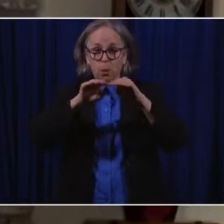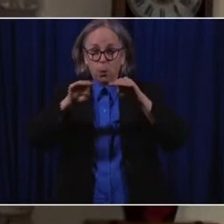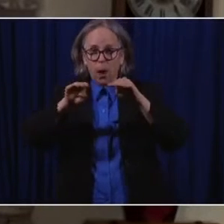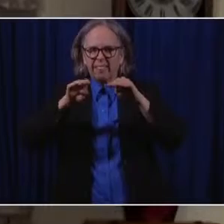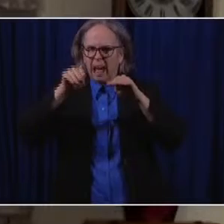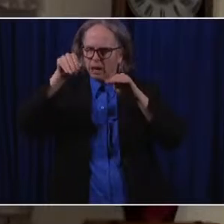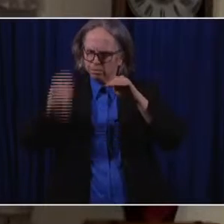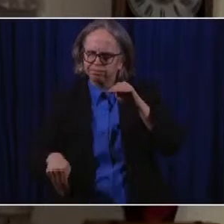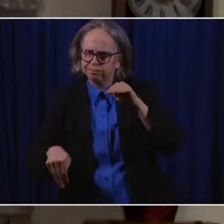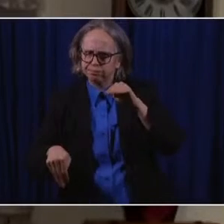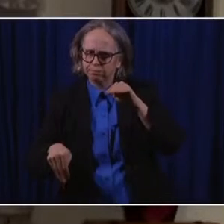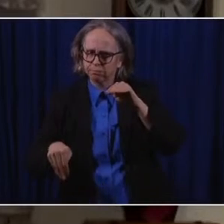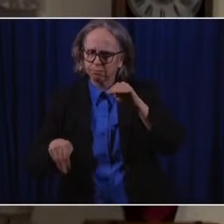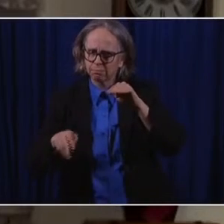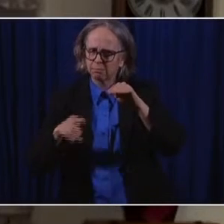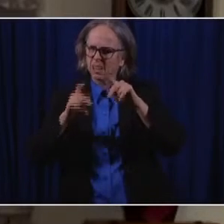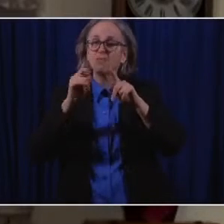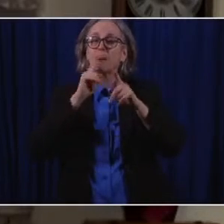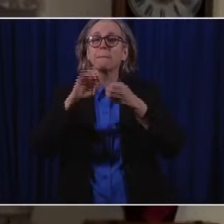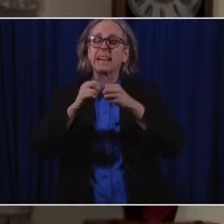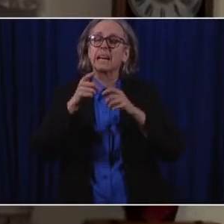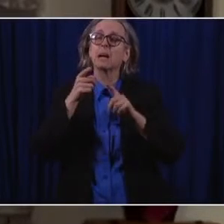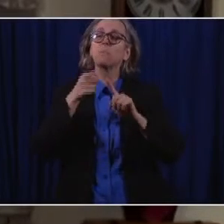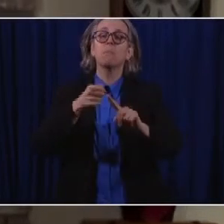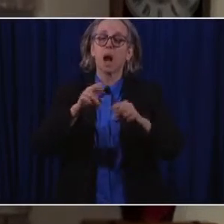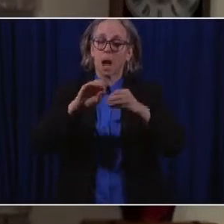start seeing those cases go down.